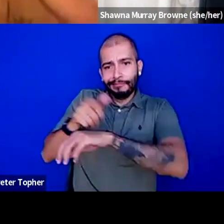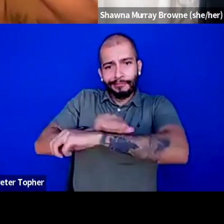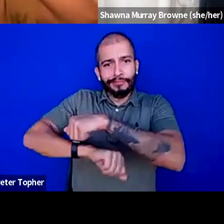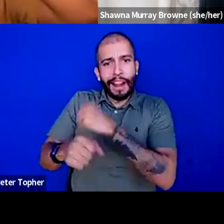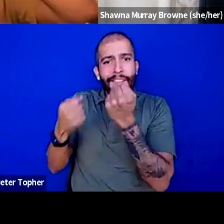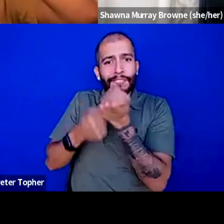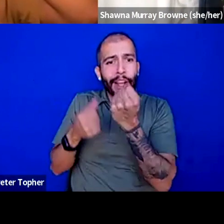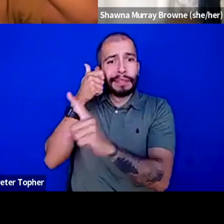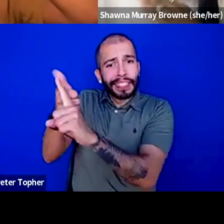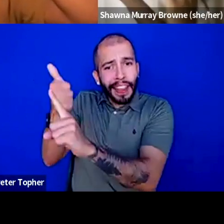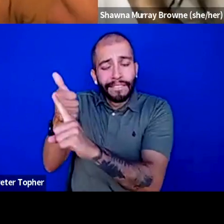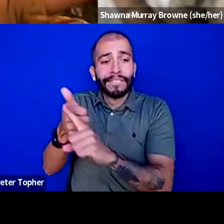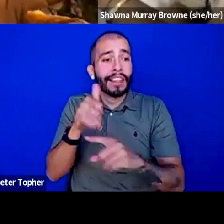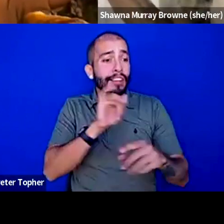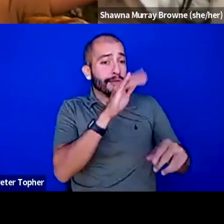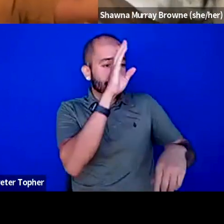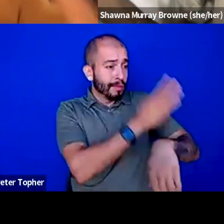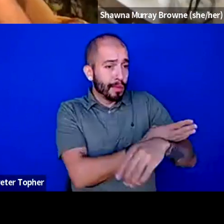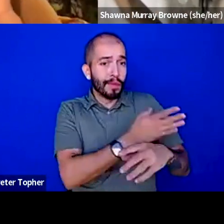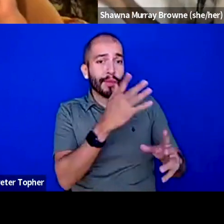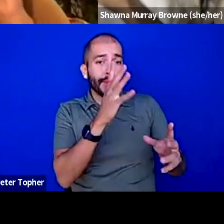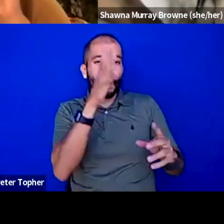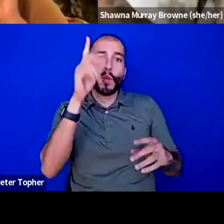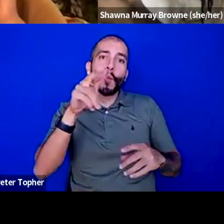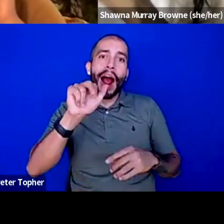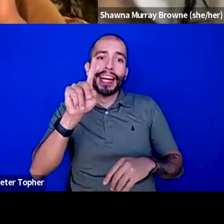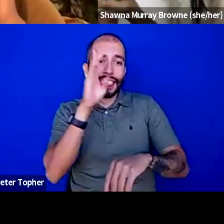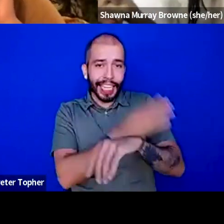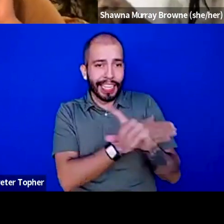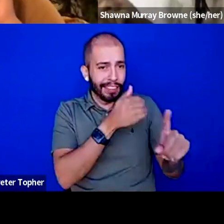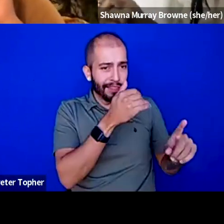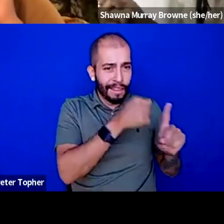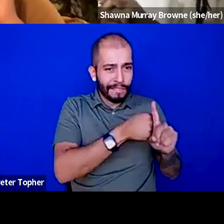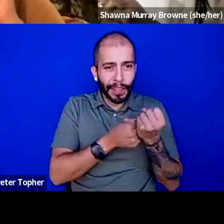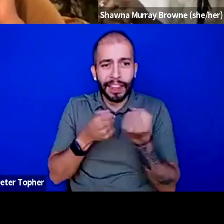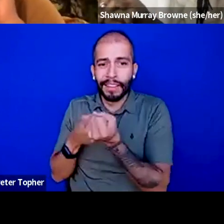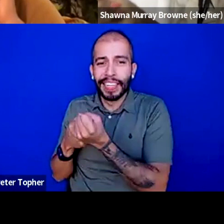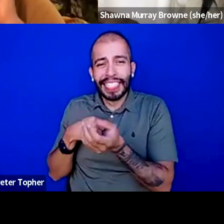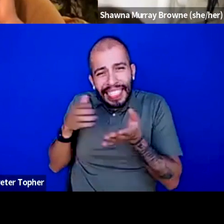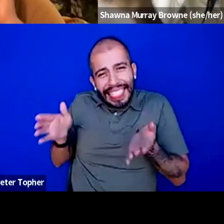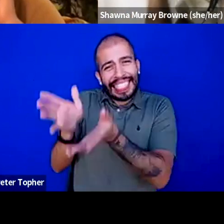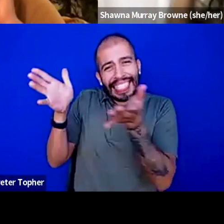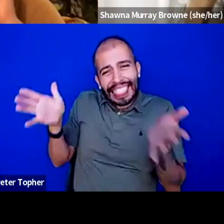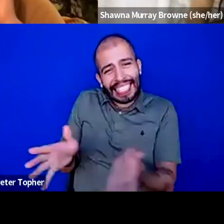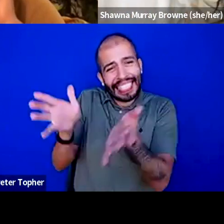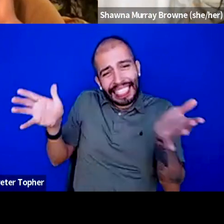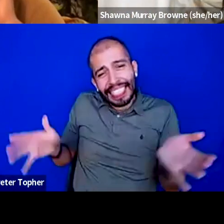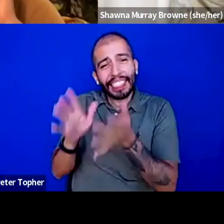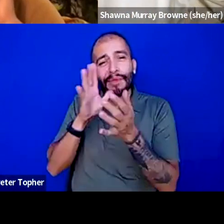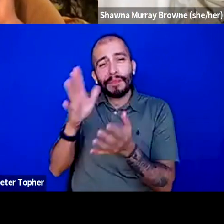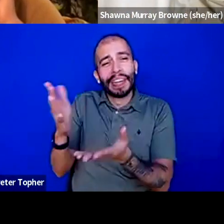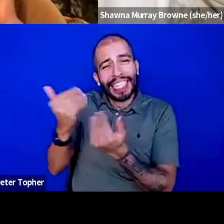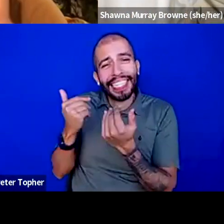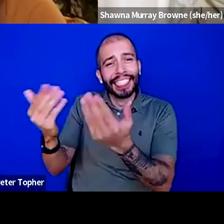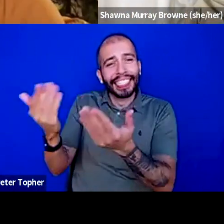this institution over here? And I encouraged her to go and so that she could raise her own critical consciousness. And the